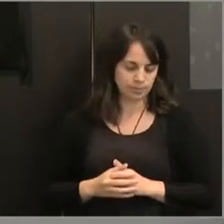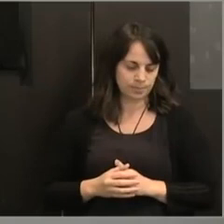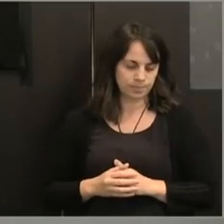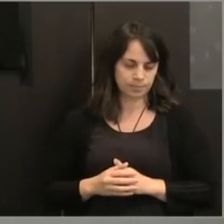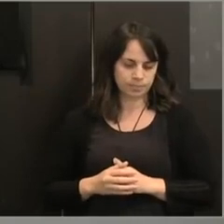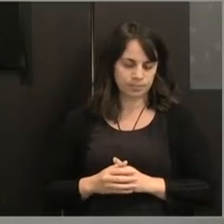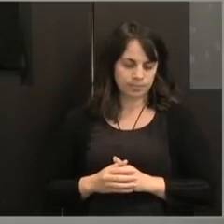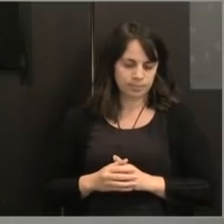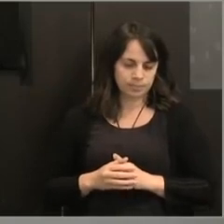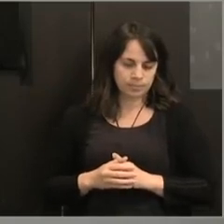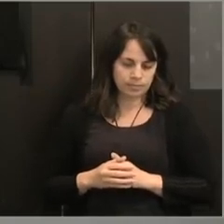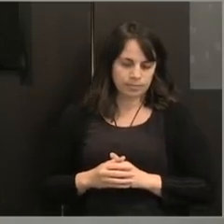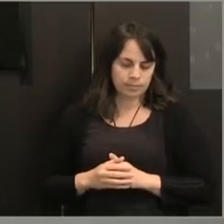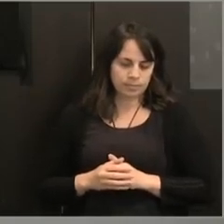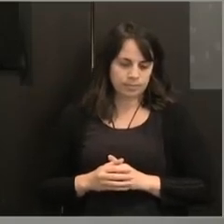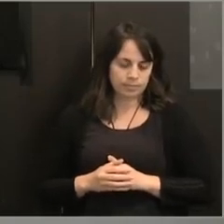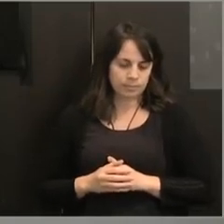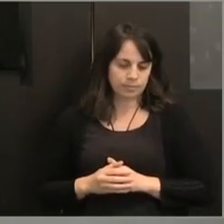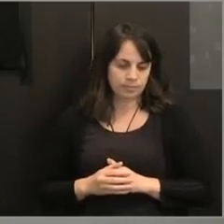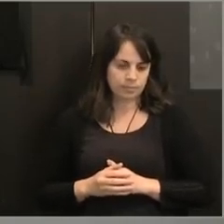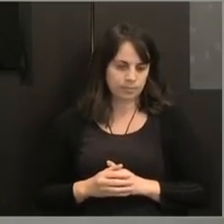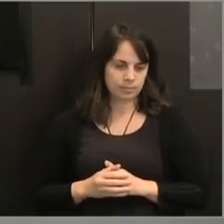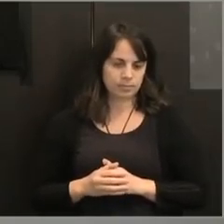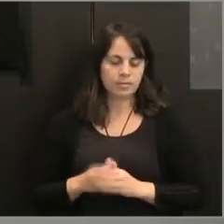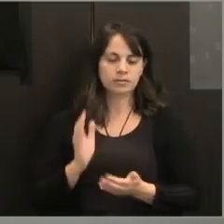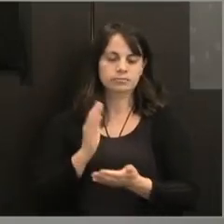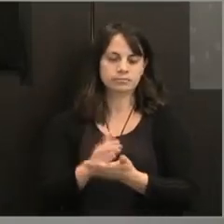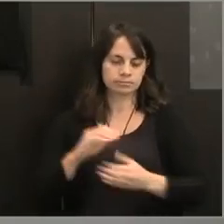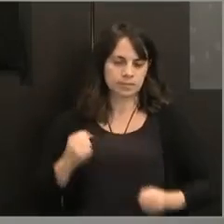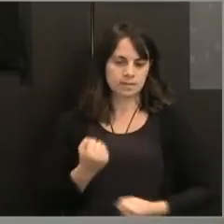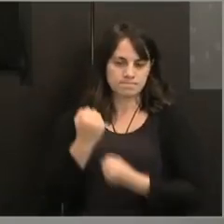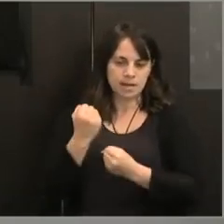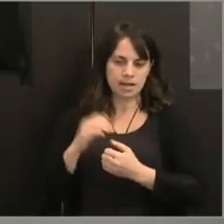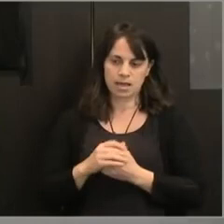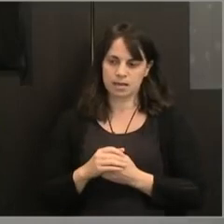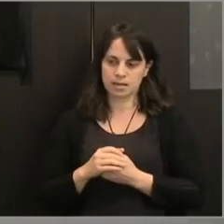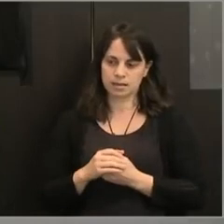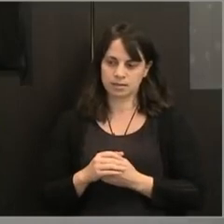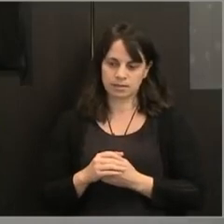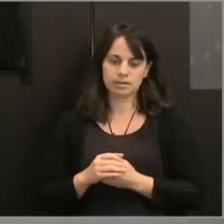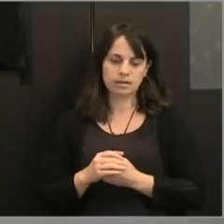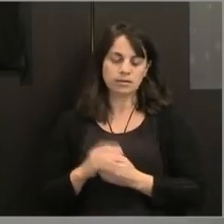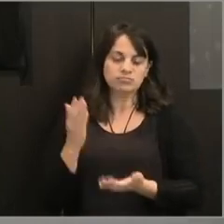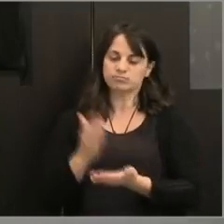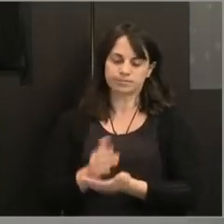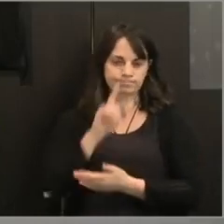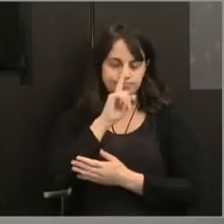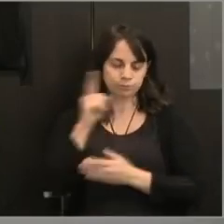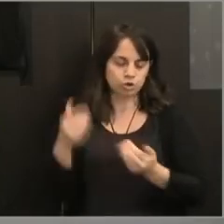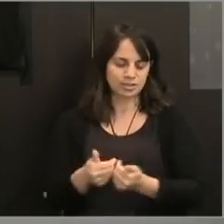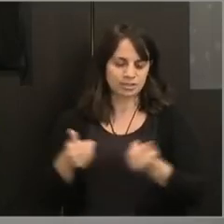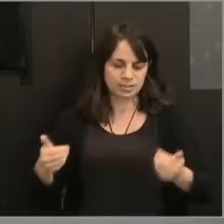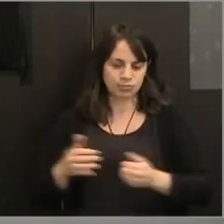those prescriptions was that mana was absolutely inalienable. No matter how